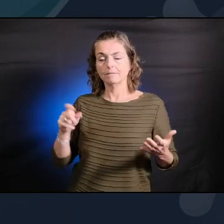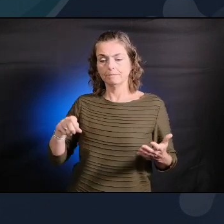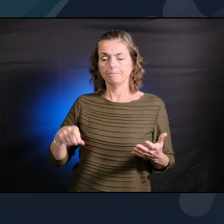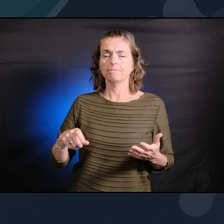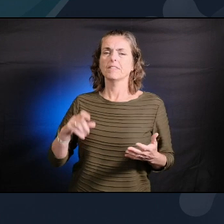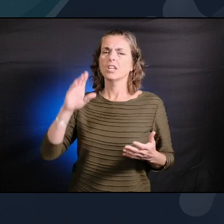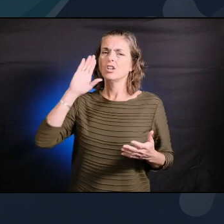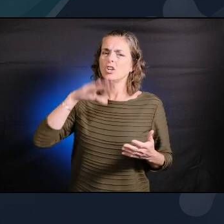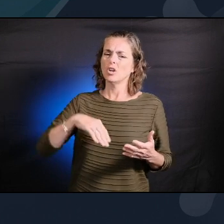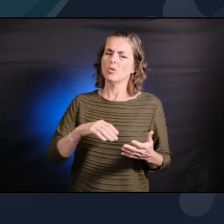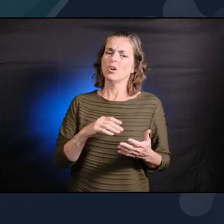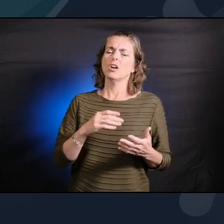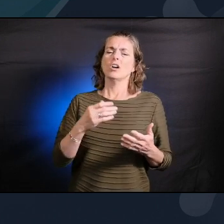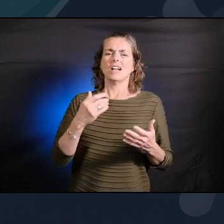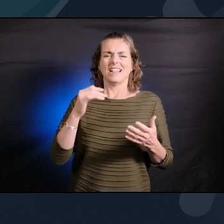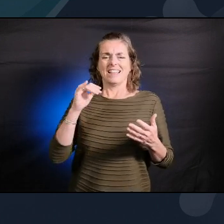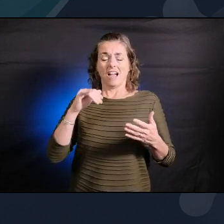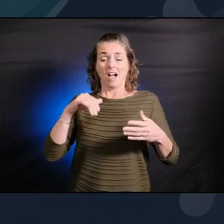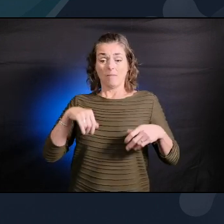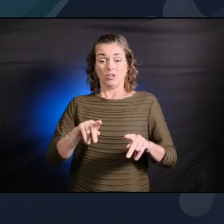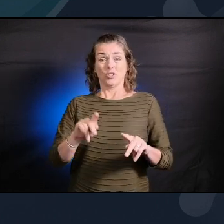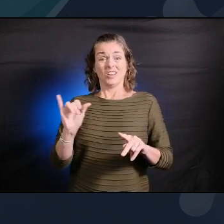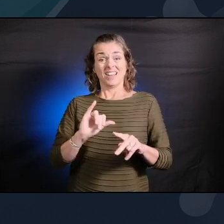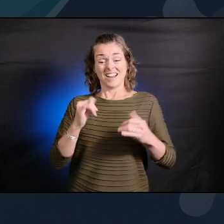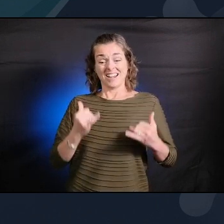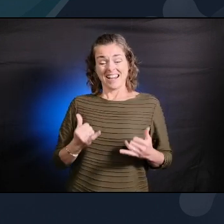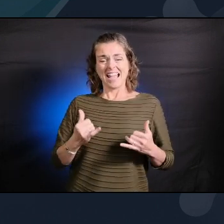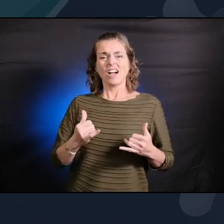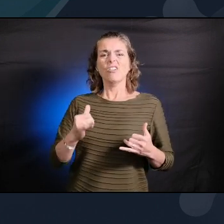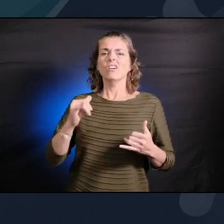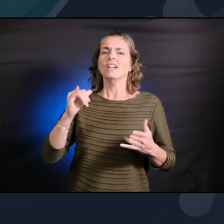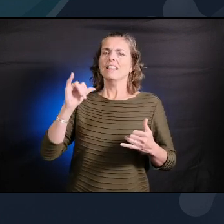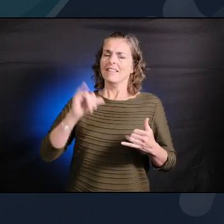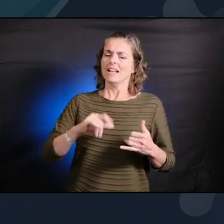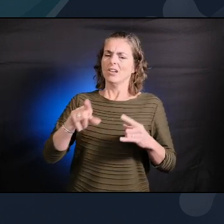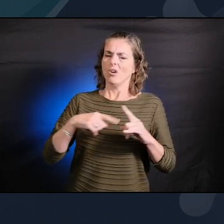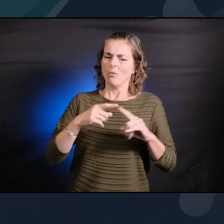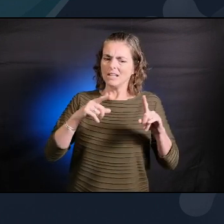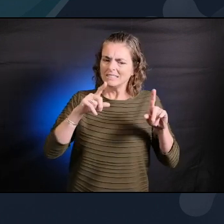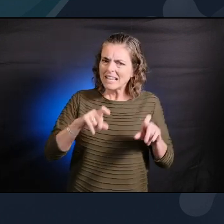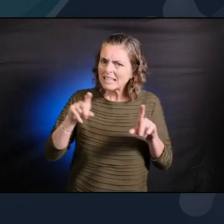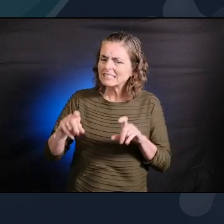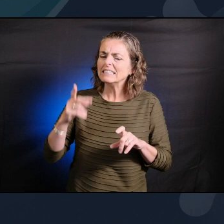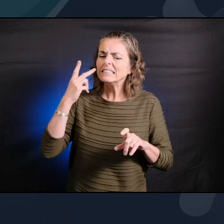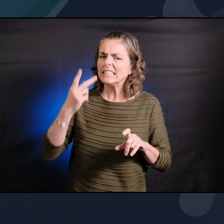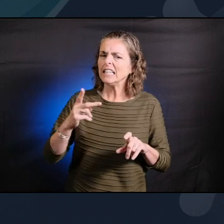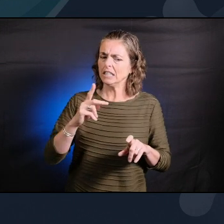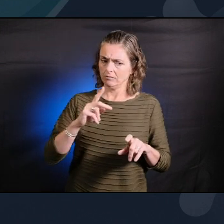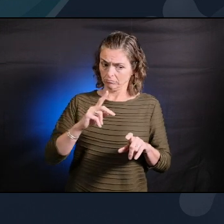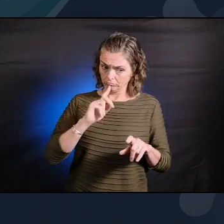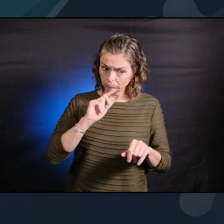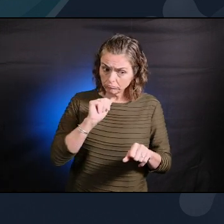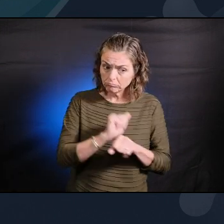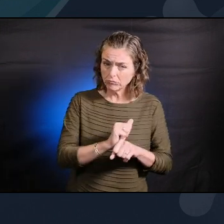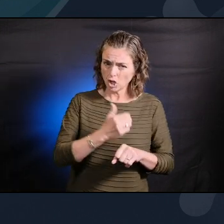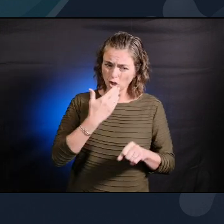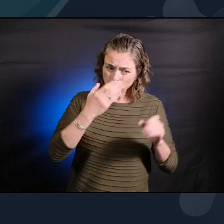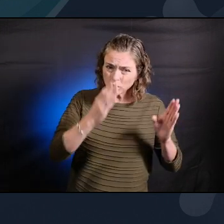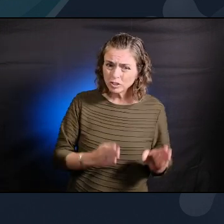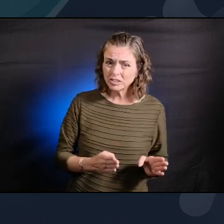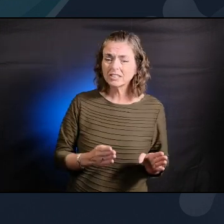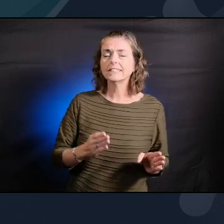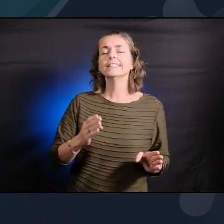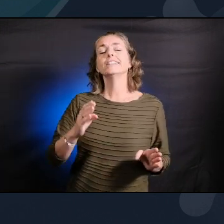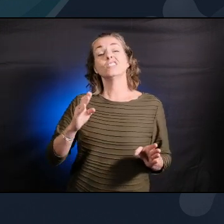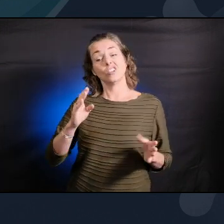or a community in this instance, is tested not when the times are good, but when the times are the hardest. This community